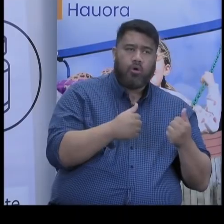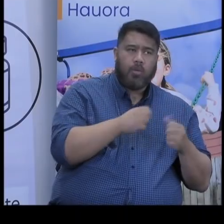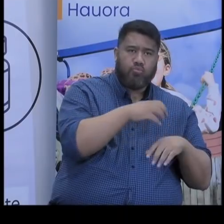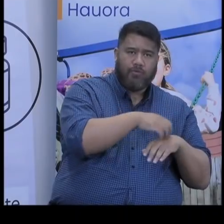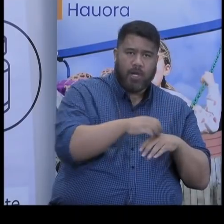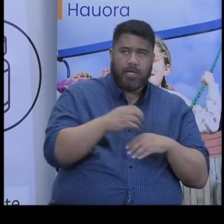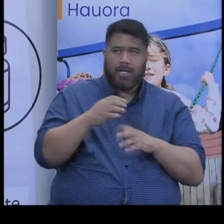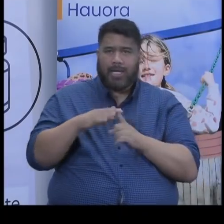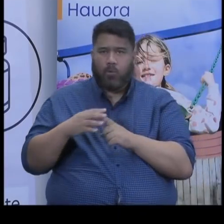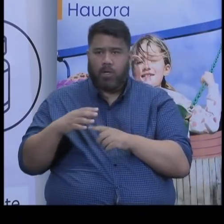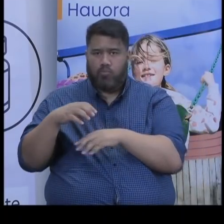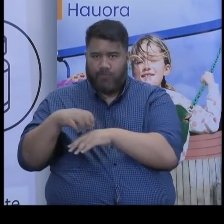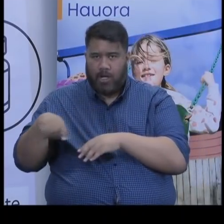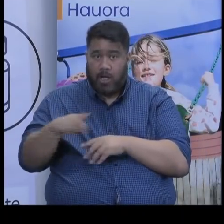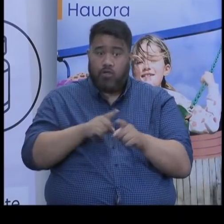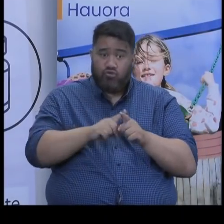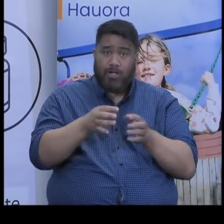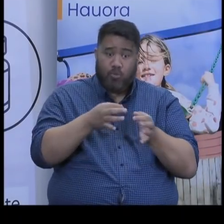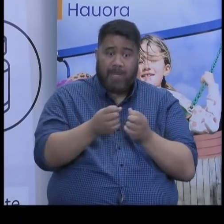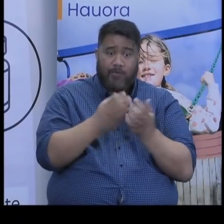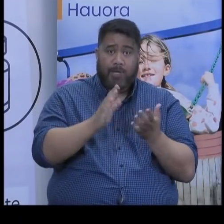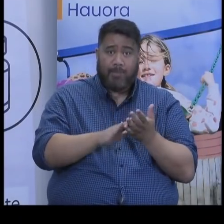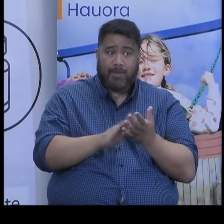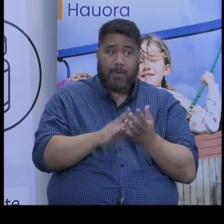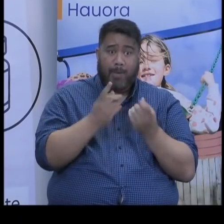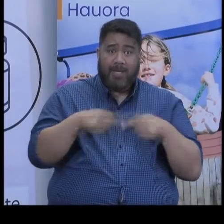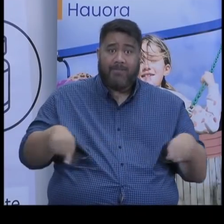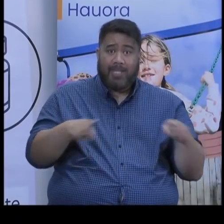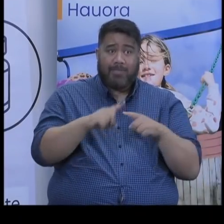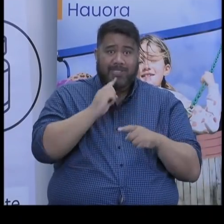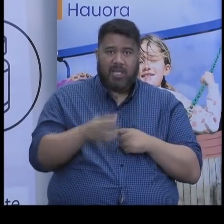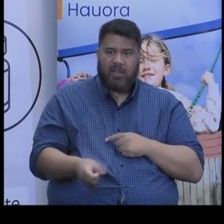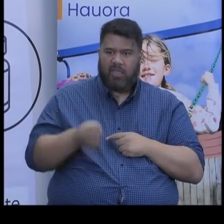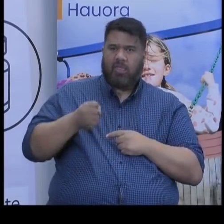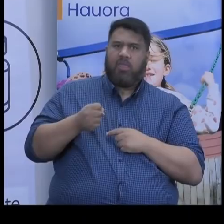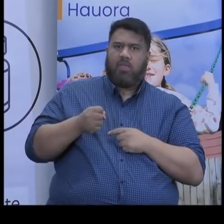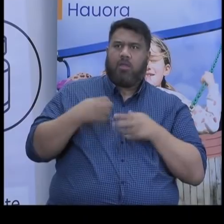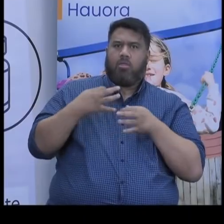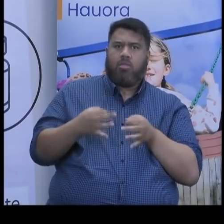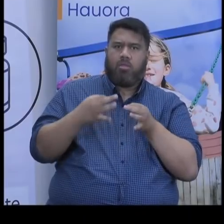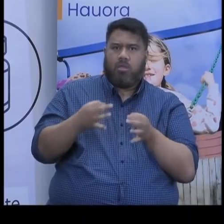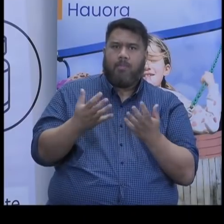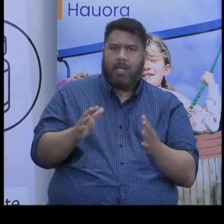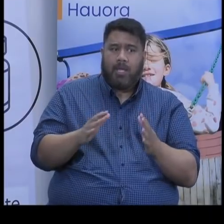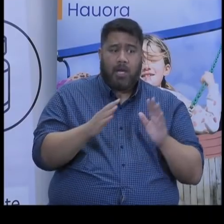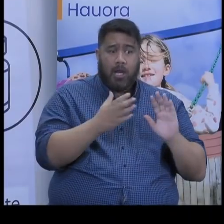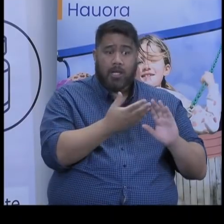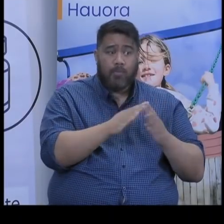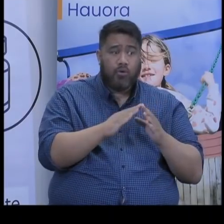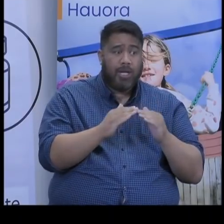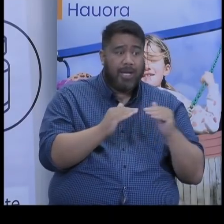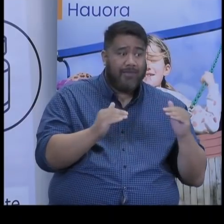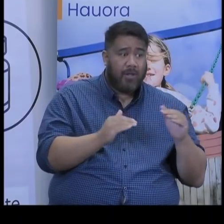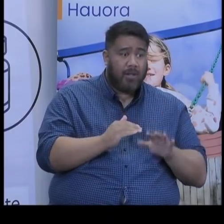plan for months and they've been held back, community aid and whakapāngi, kawerau and stuff. You know, community level things and stuff